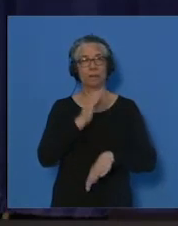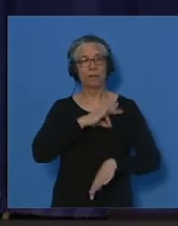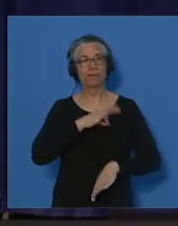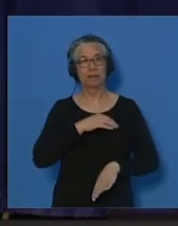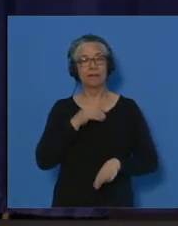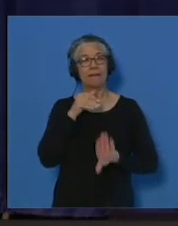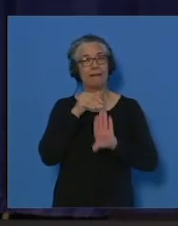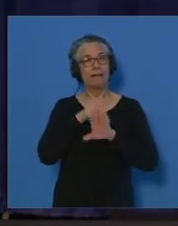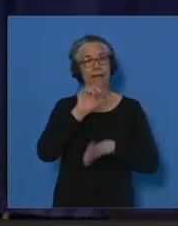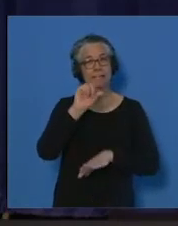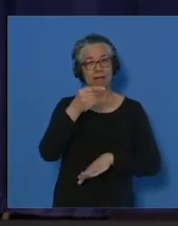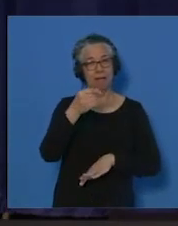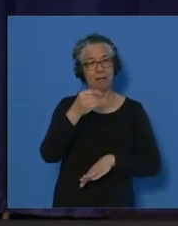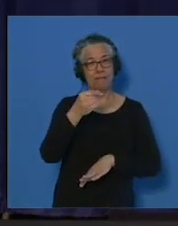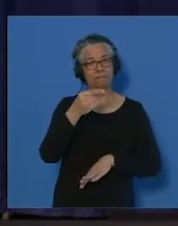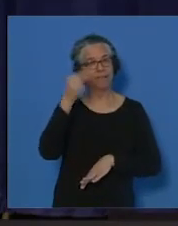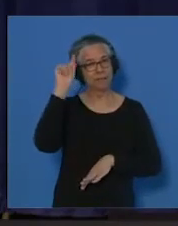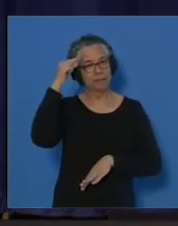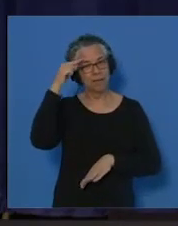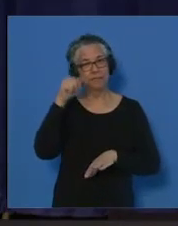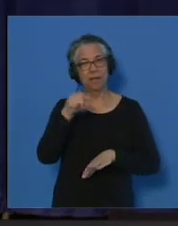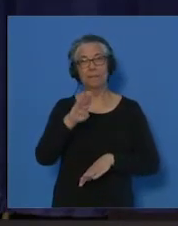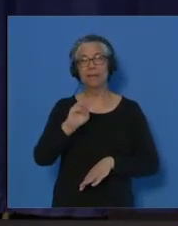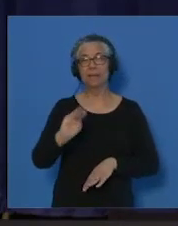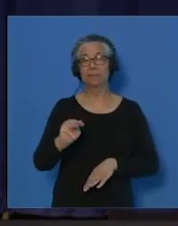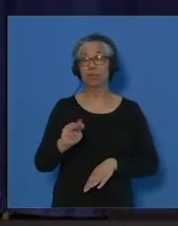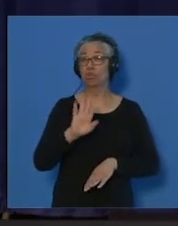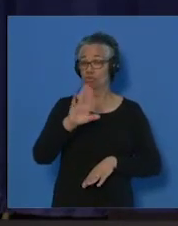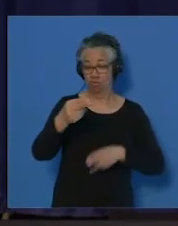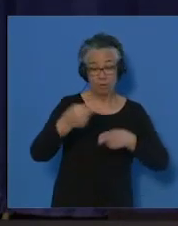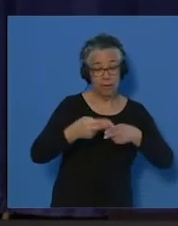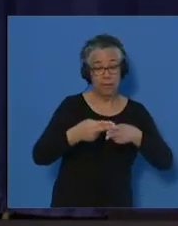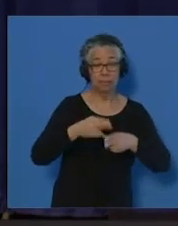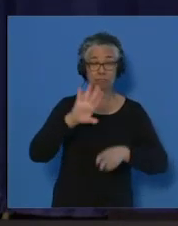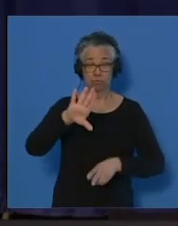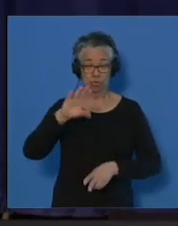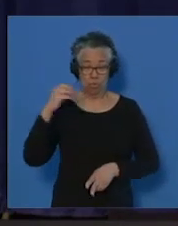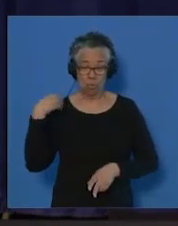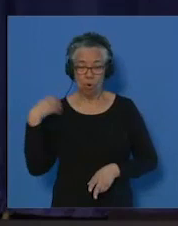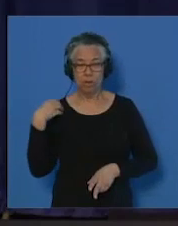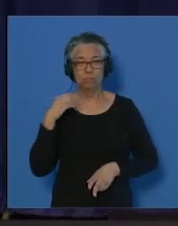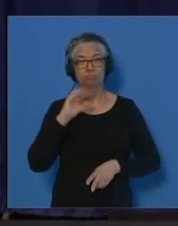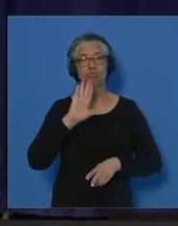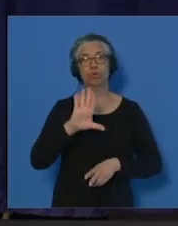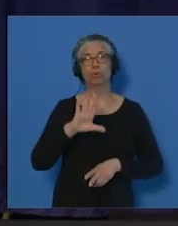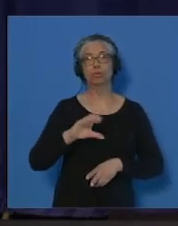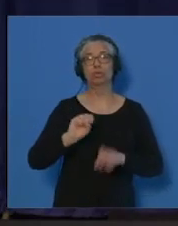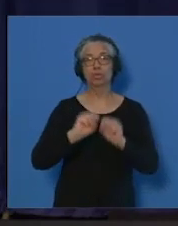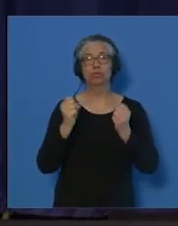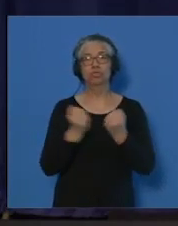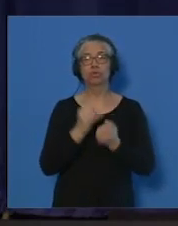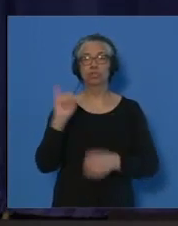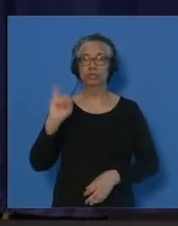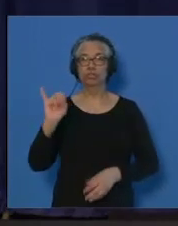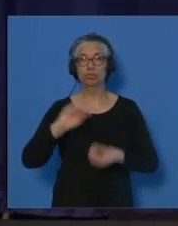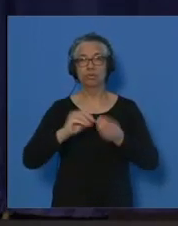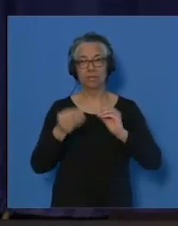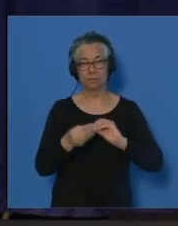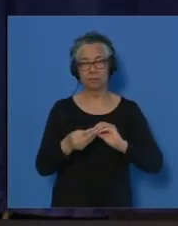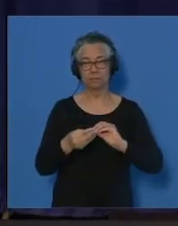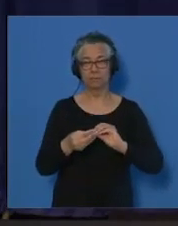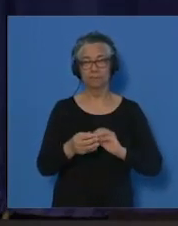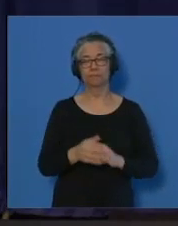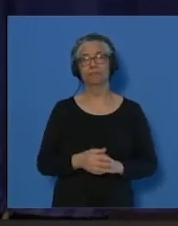unemploymentbenefit@gov.bm, and the information will be your name, your employer, and your social insurance number. To